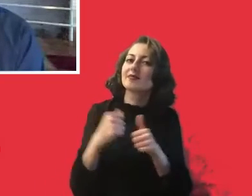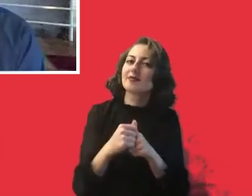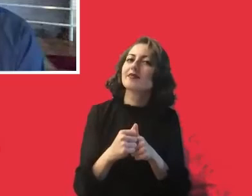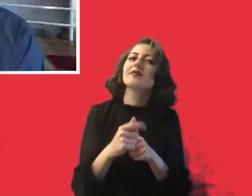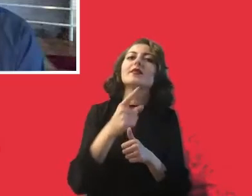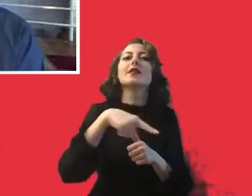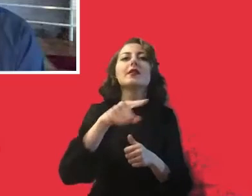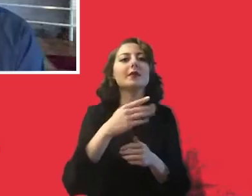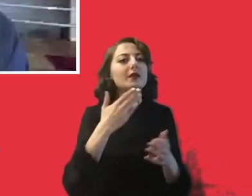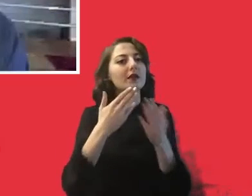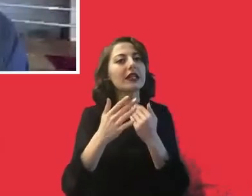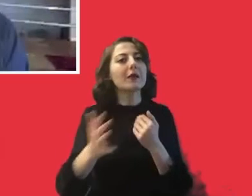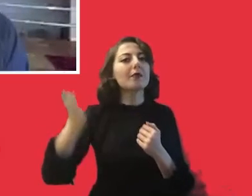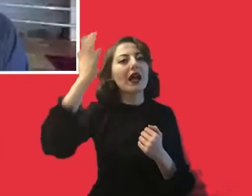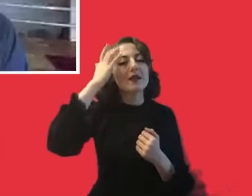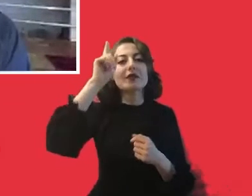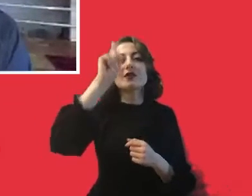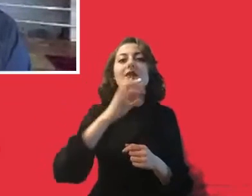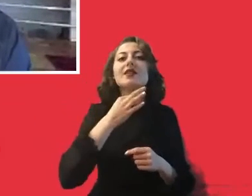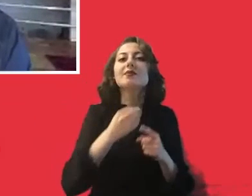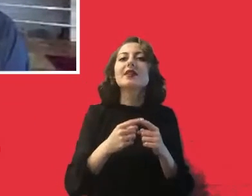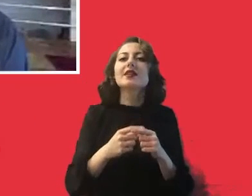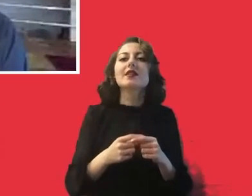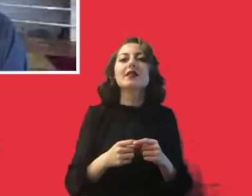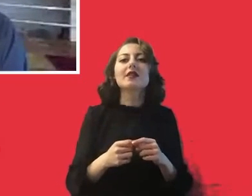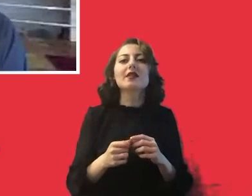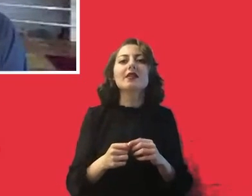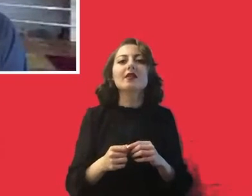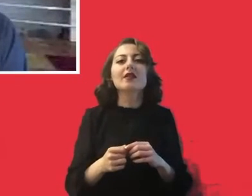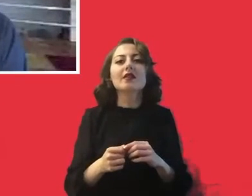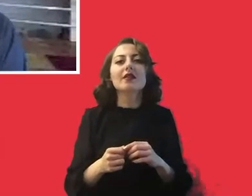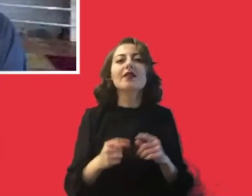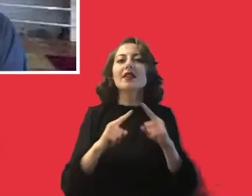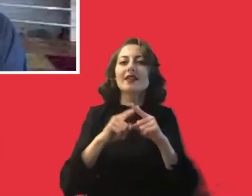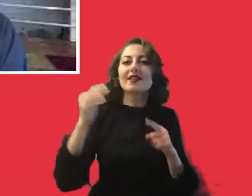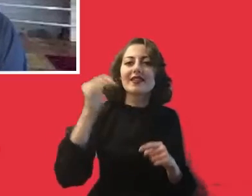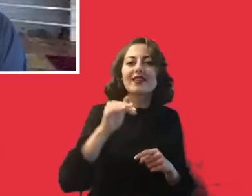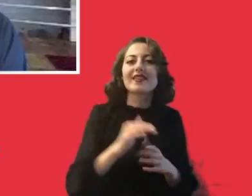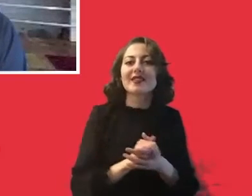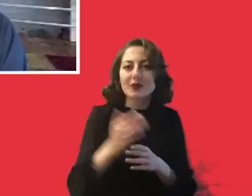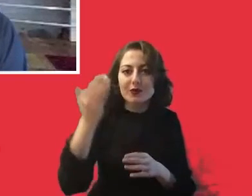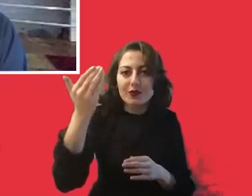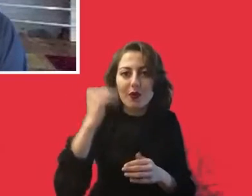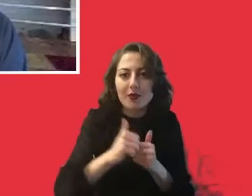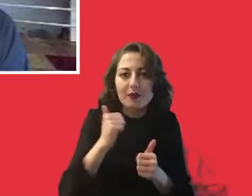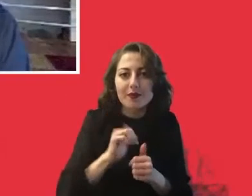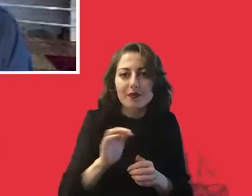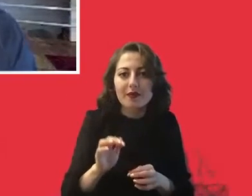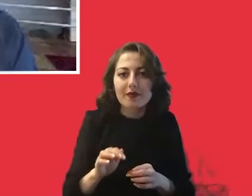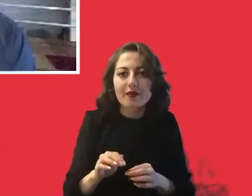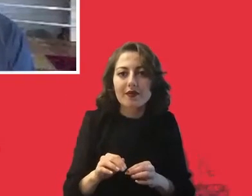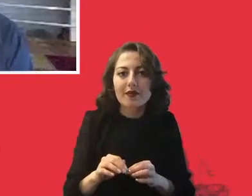Başlangıçta teşekkür edip söyleyecektim ama Ercan döndün mü? Ercan, are you back? Türkiye'de